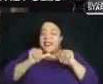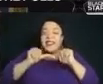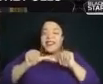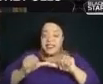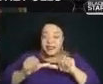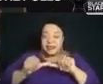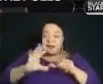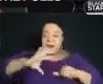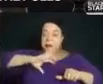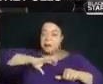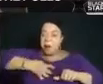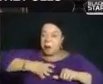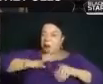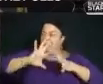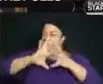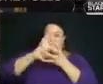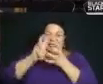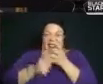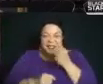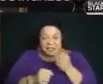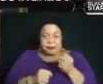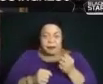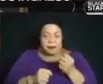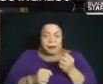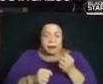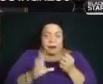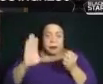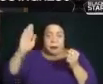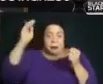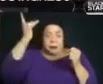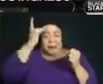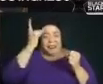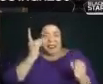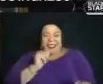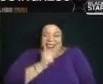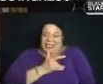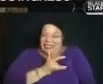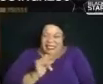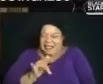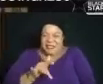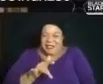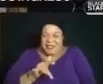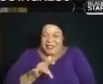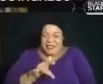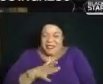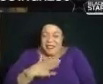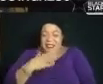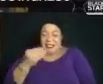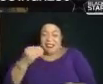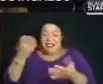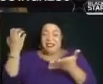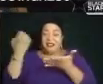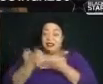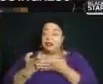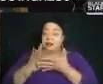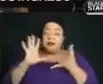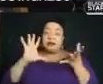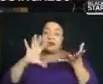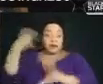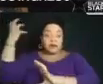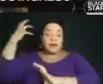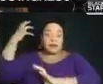insane. As the great prophet of the Harlem Renaissance declared, we must take back our mighty land